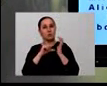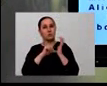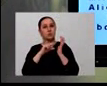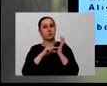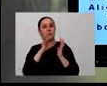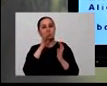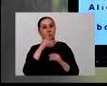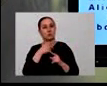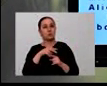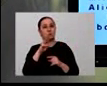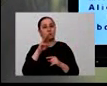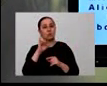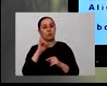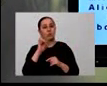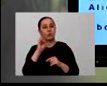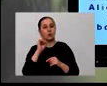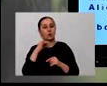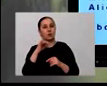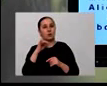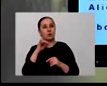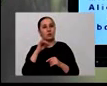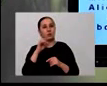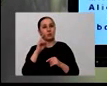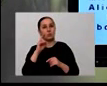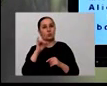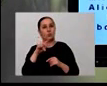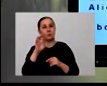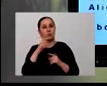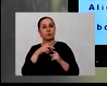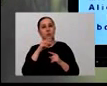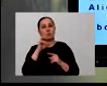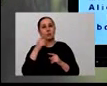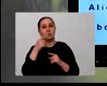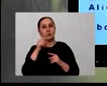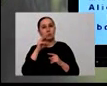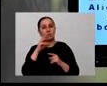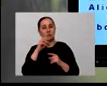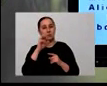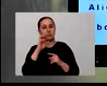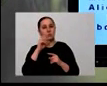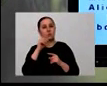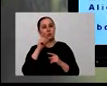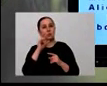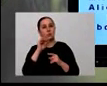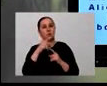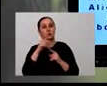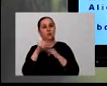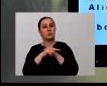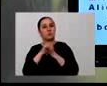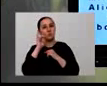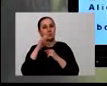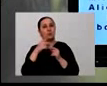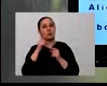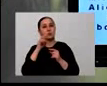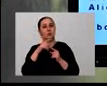yoshlarda. To'qay Qulibek Mang'it beklaridan, Xo'ja Kalon mashhur xo'jalardan. Oxund